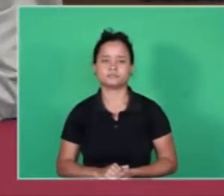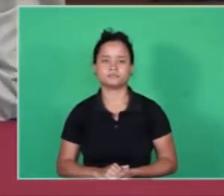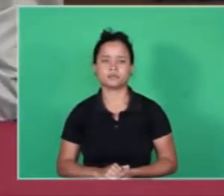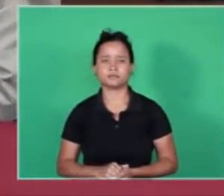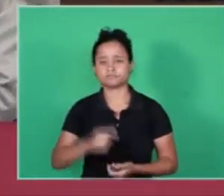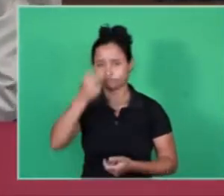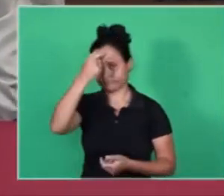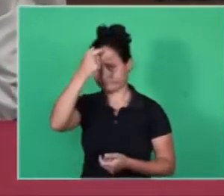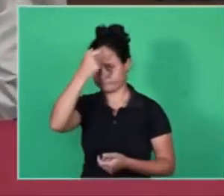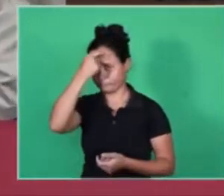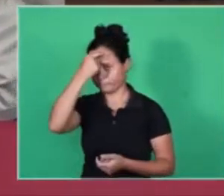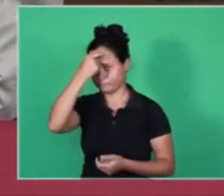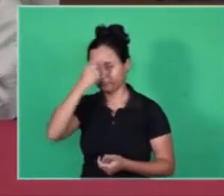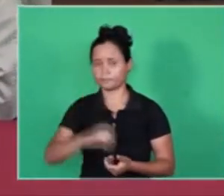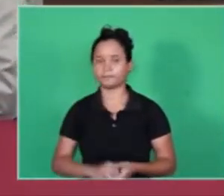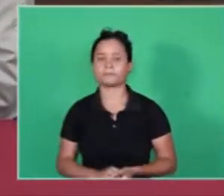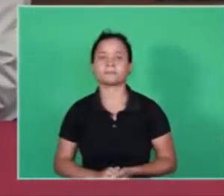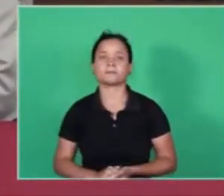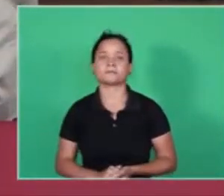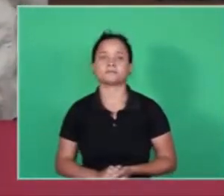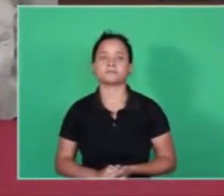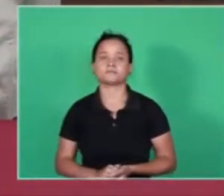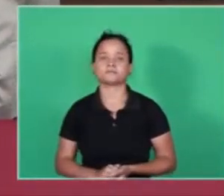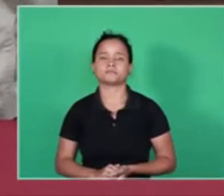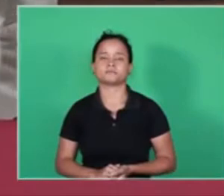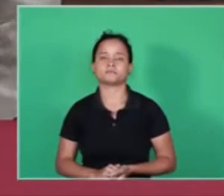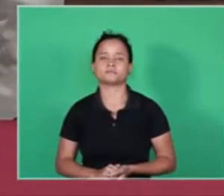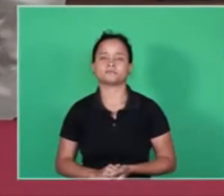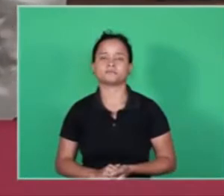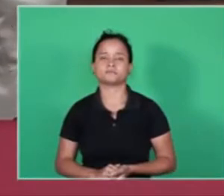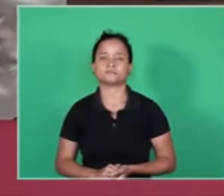It's here. It's thinking